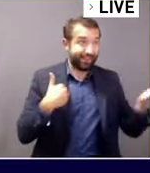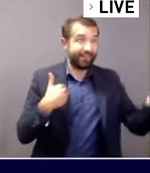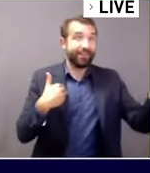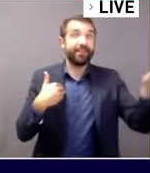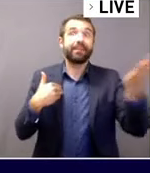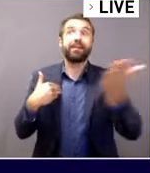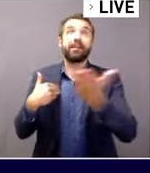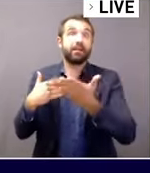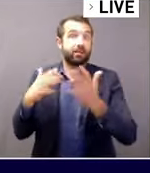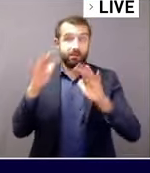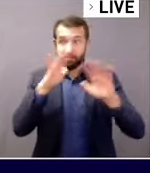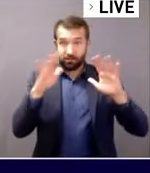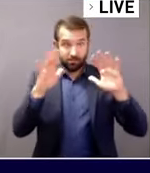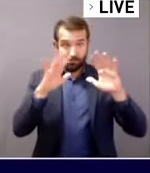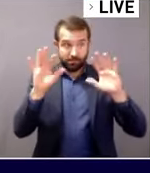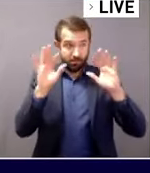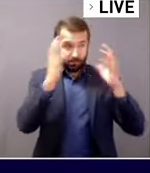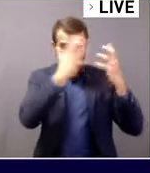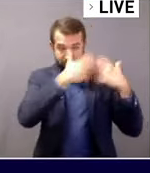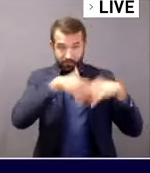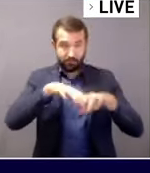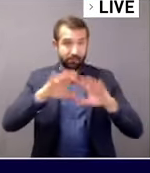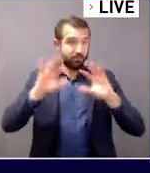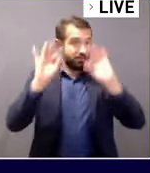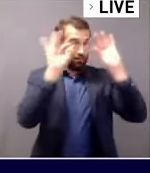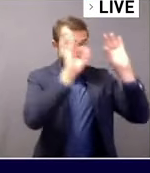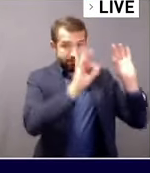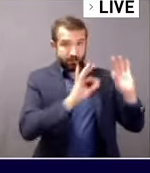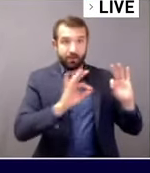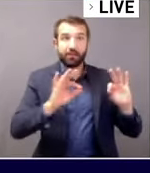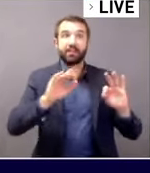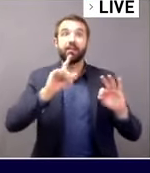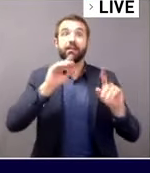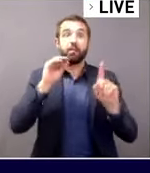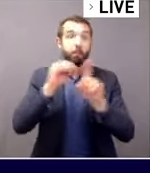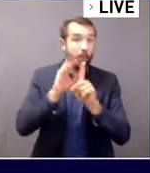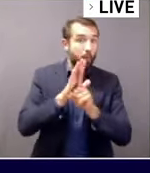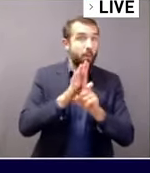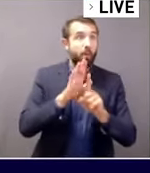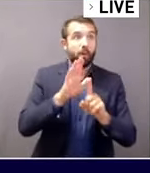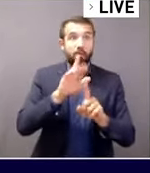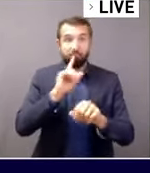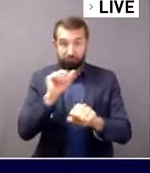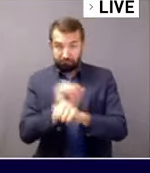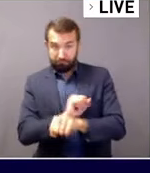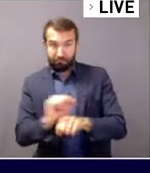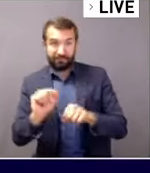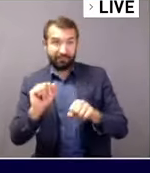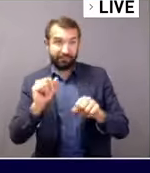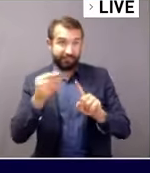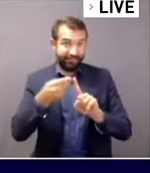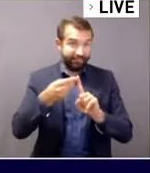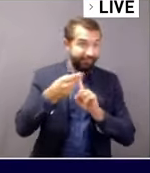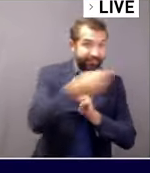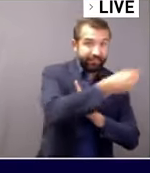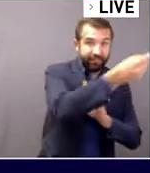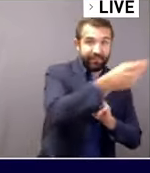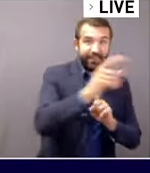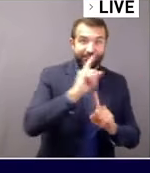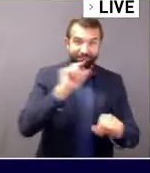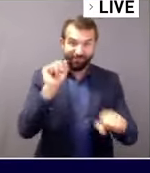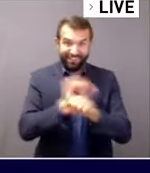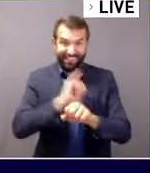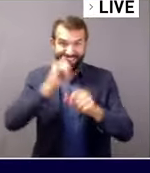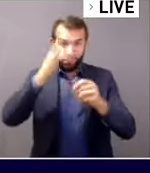we have to make sure that their exposures were sufficient so that disease may have actually been transmitted. Those are some of the elements that go